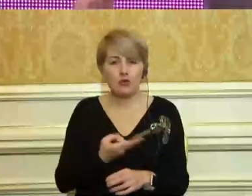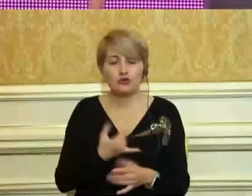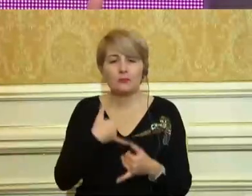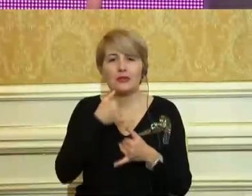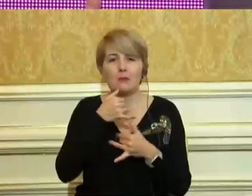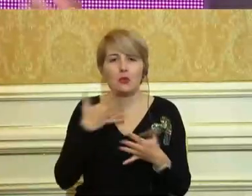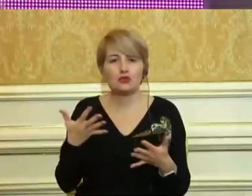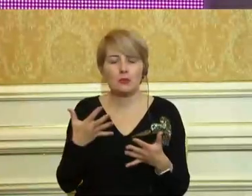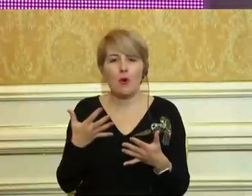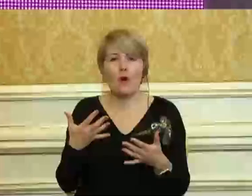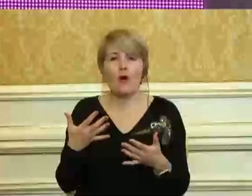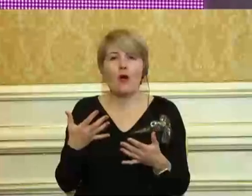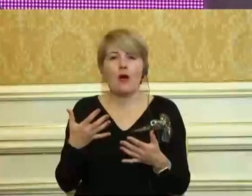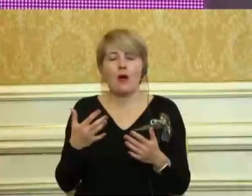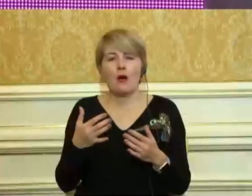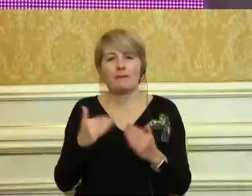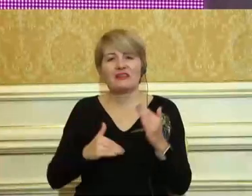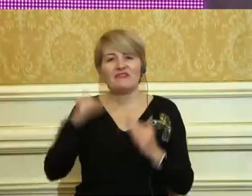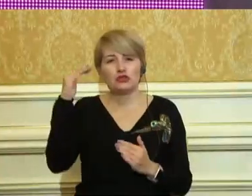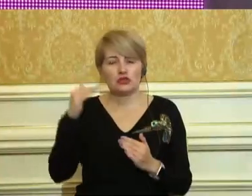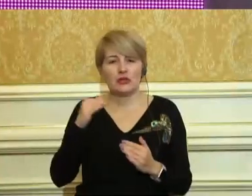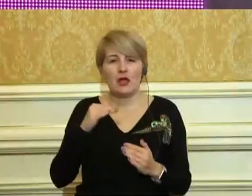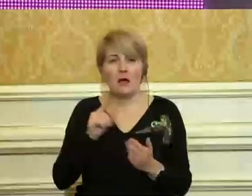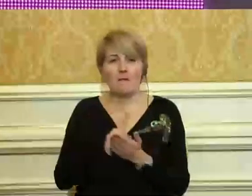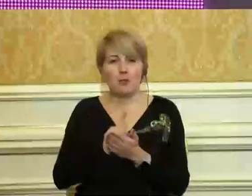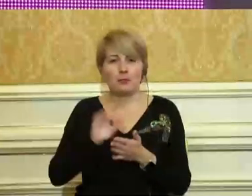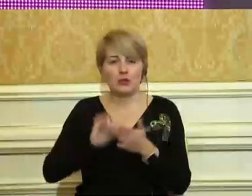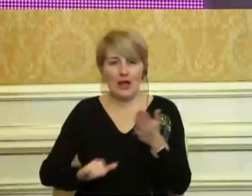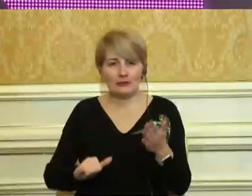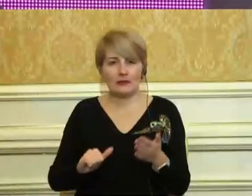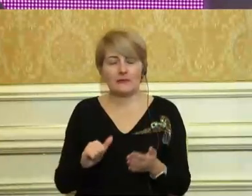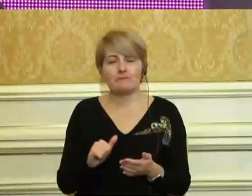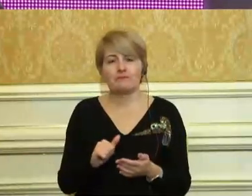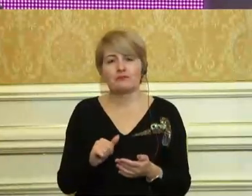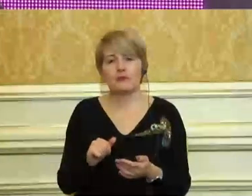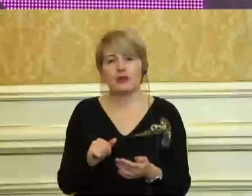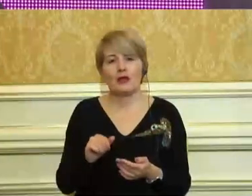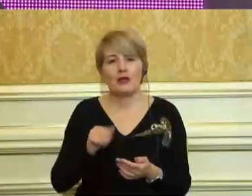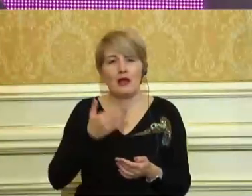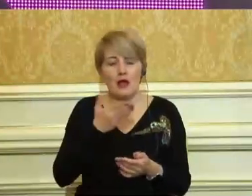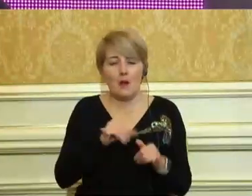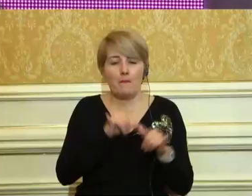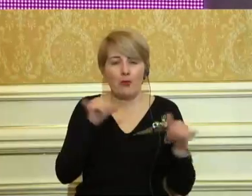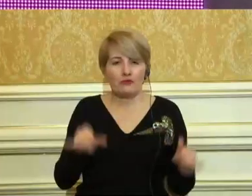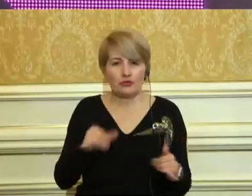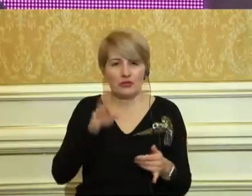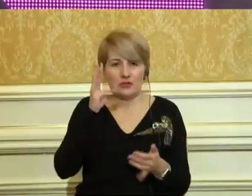for example, in Poland. But we cannot increase the taxes or some others. So, well,